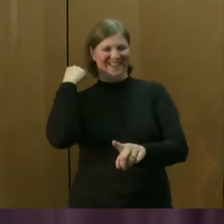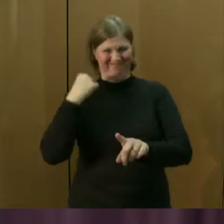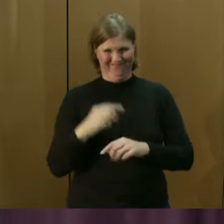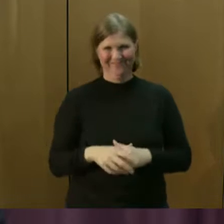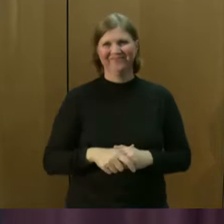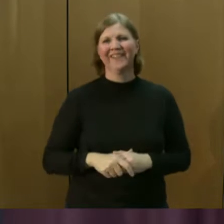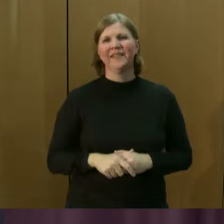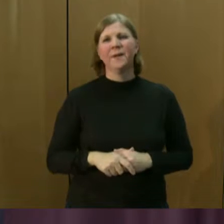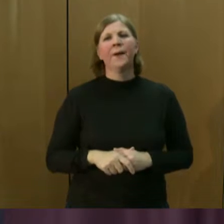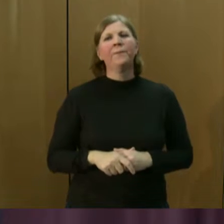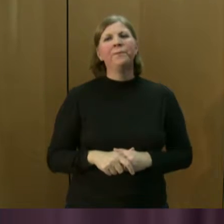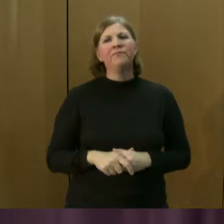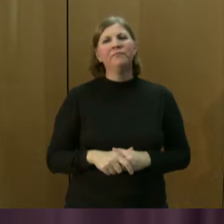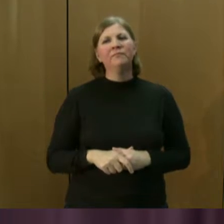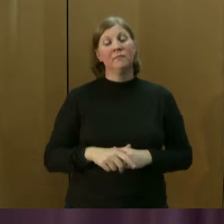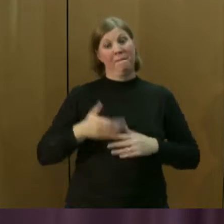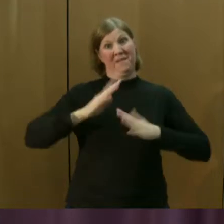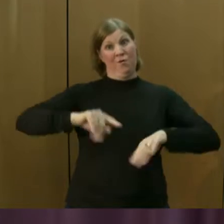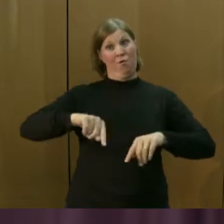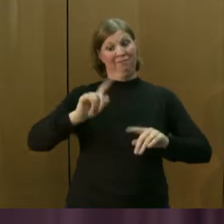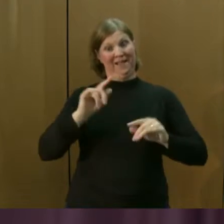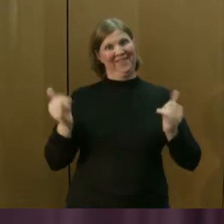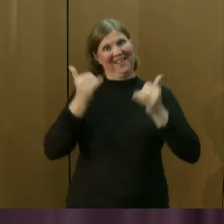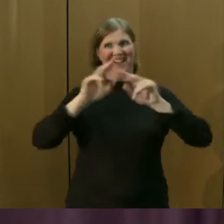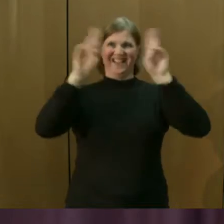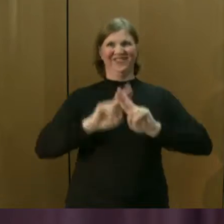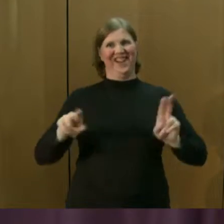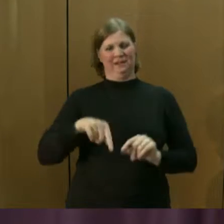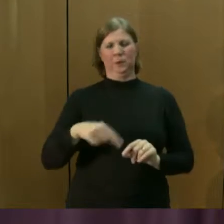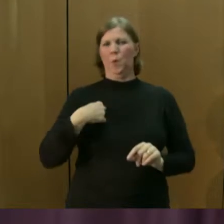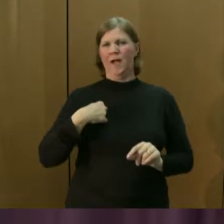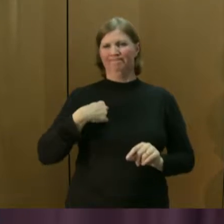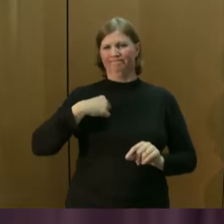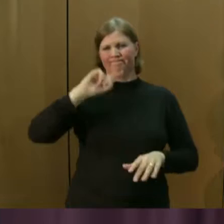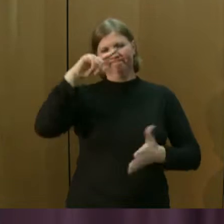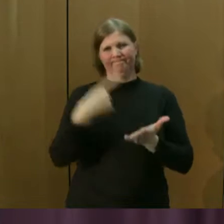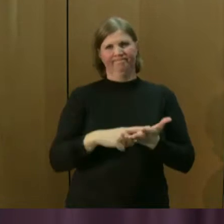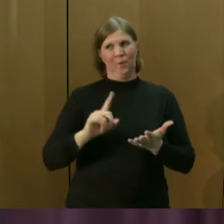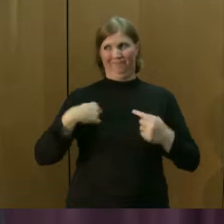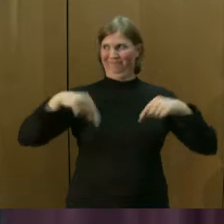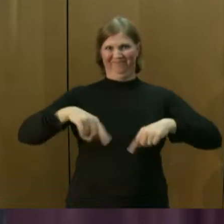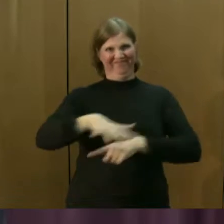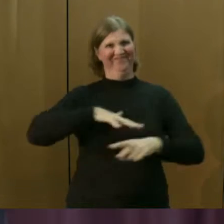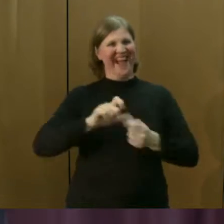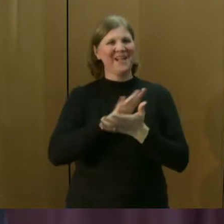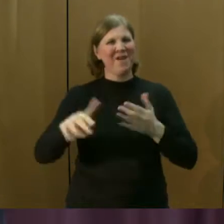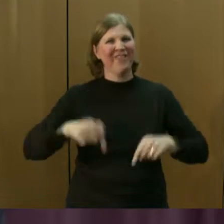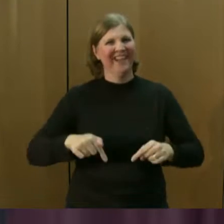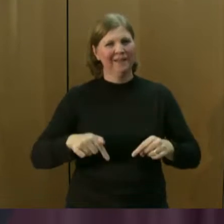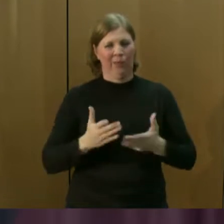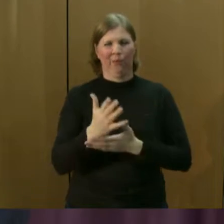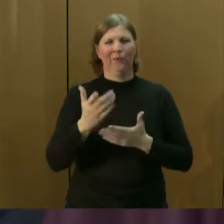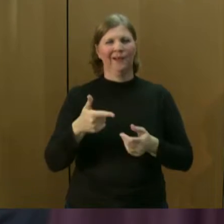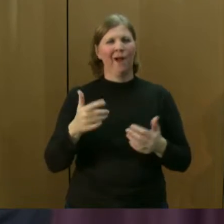created deliberately in Edinburgh as a post-war initiative to bring together the people